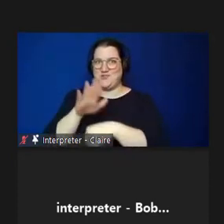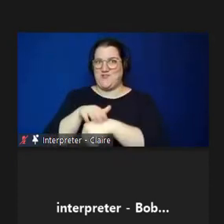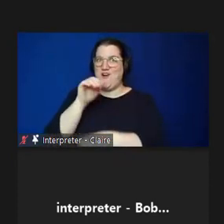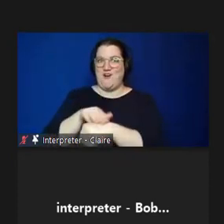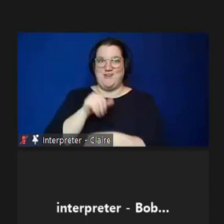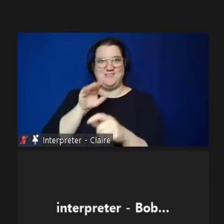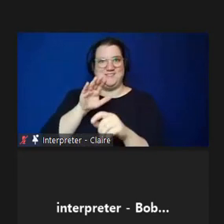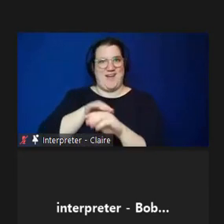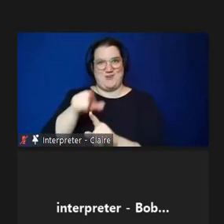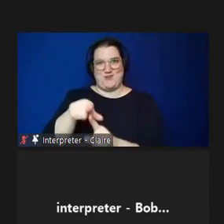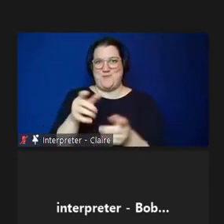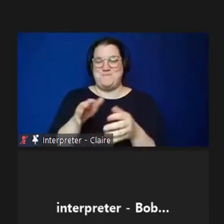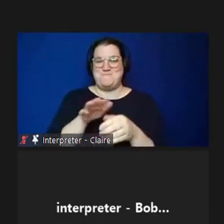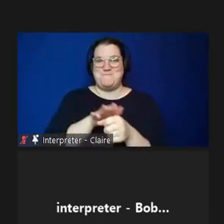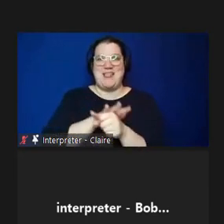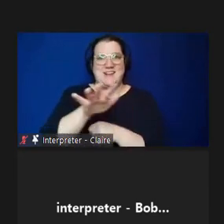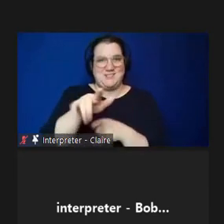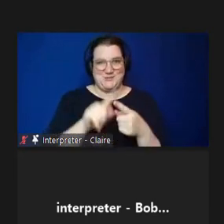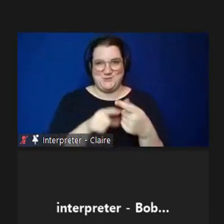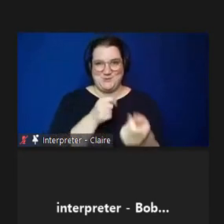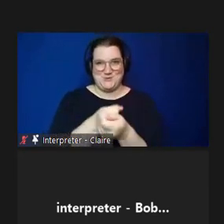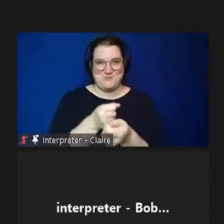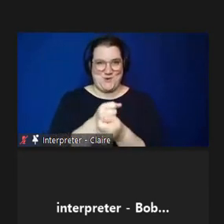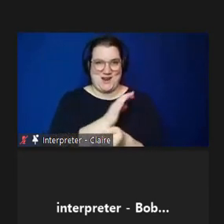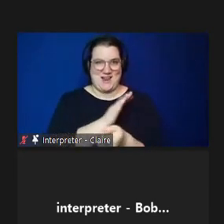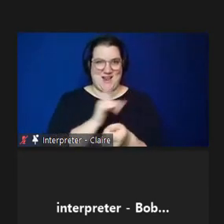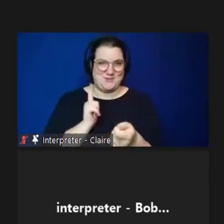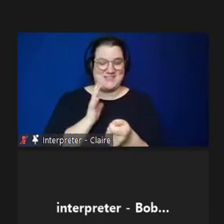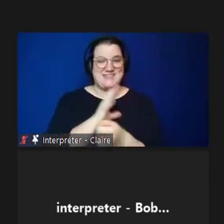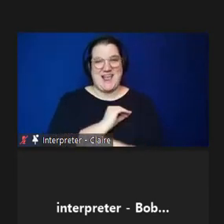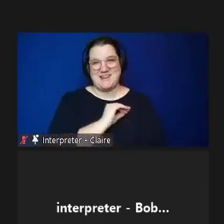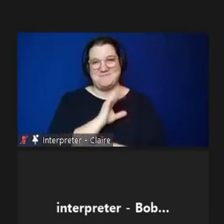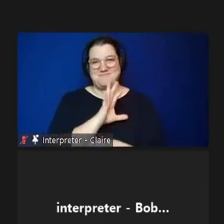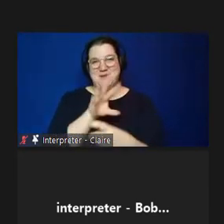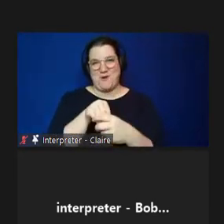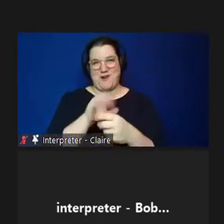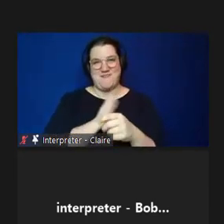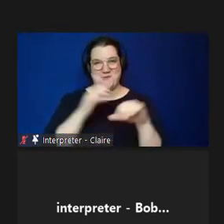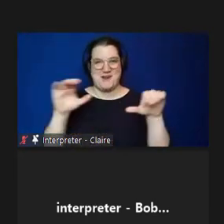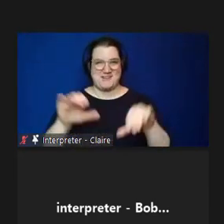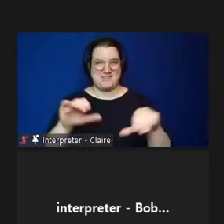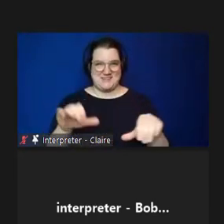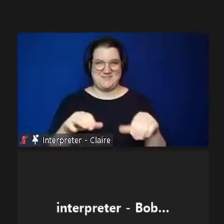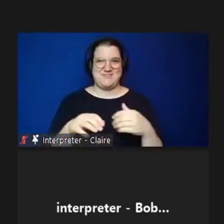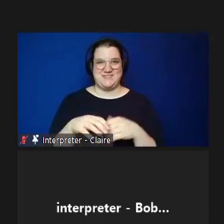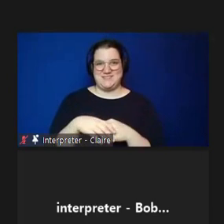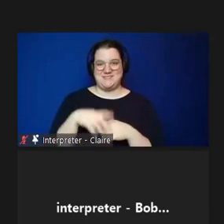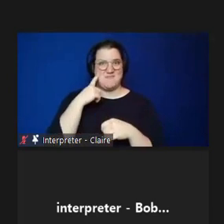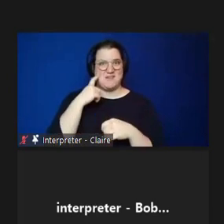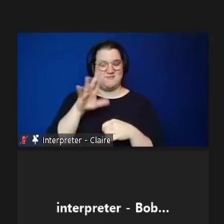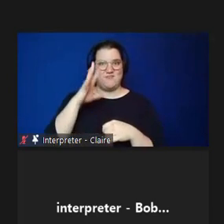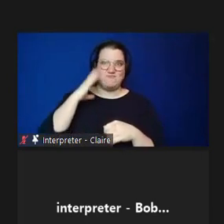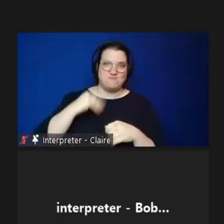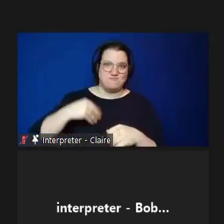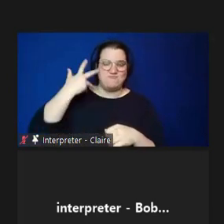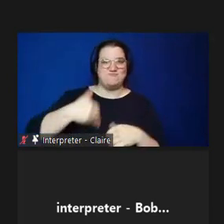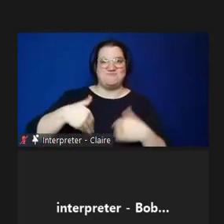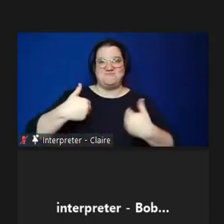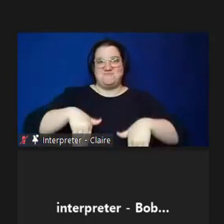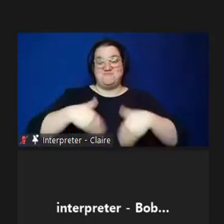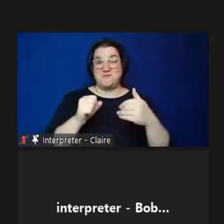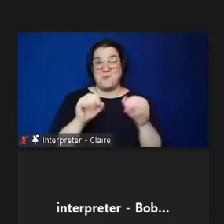plenty to support councils and to be a part of our activities. So it's wonderful to have you, Beth. I'll turn it over to